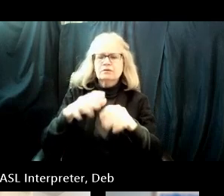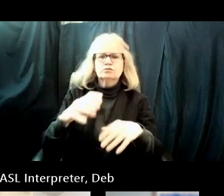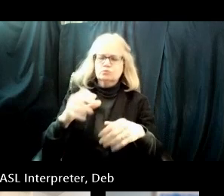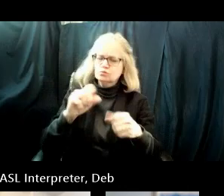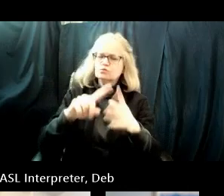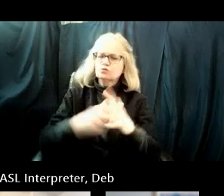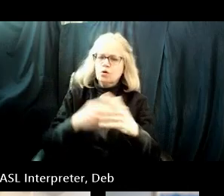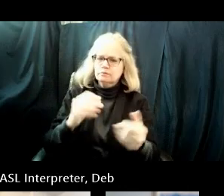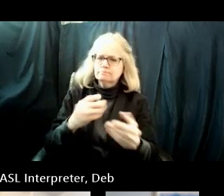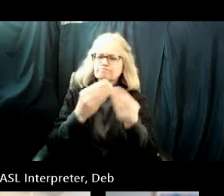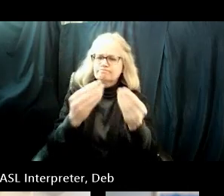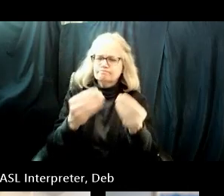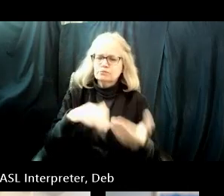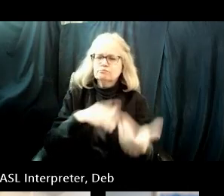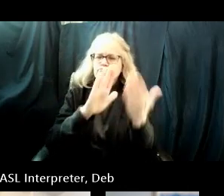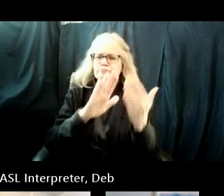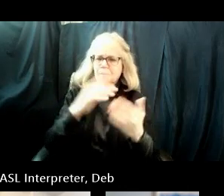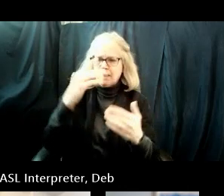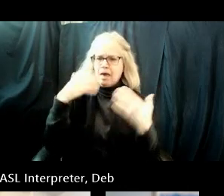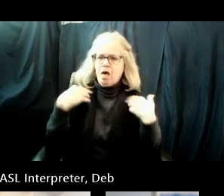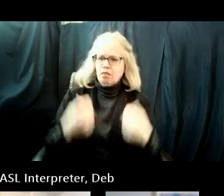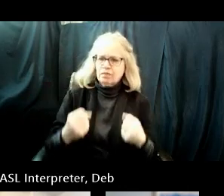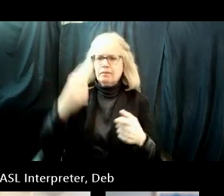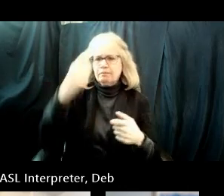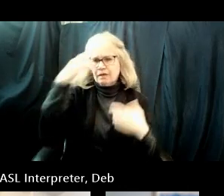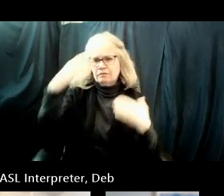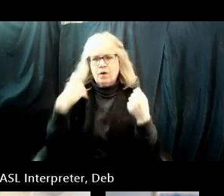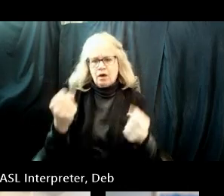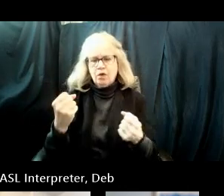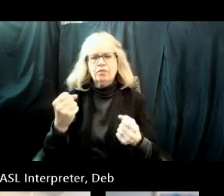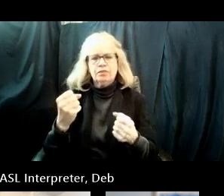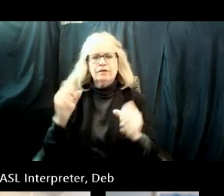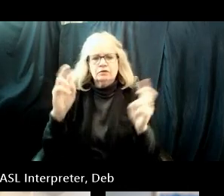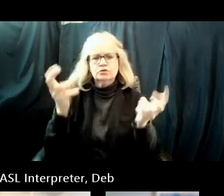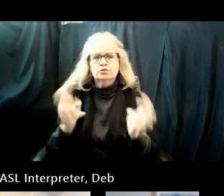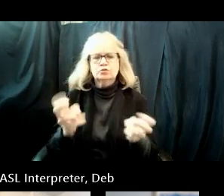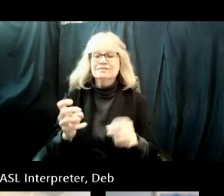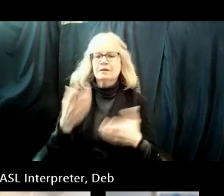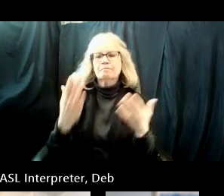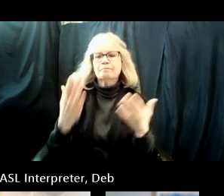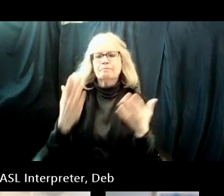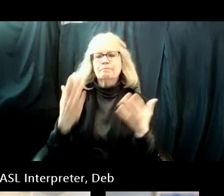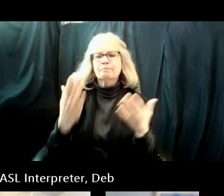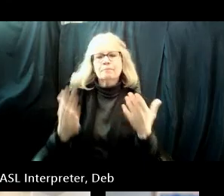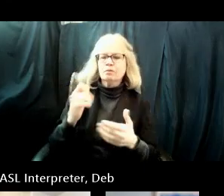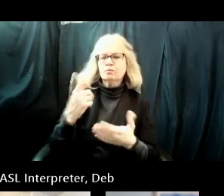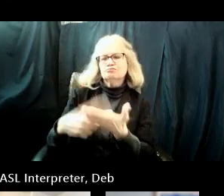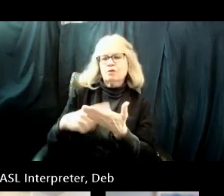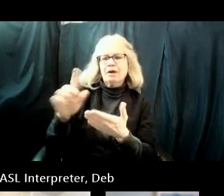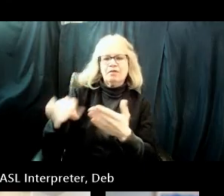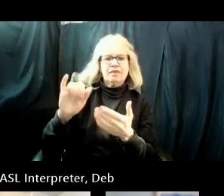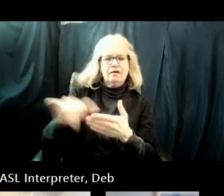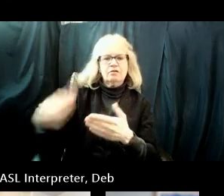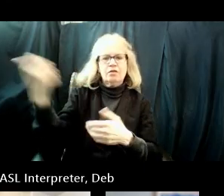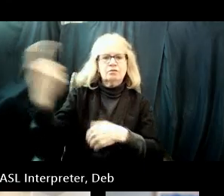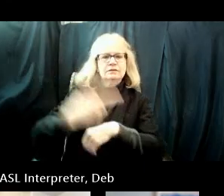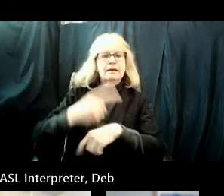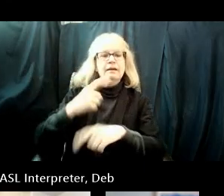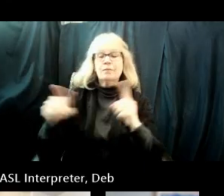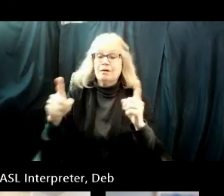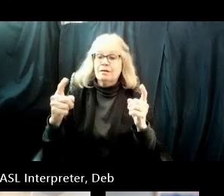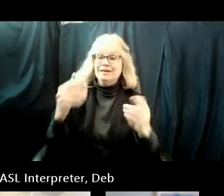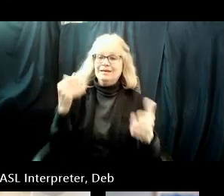health concerns. And on another day, maybe I can talk even more about that. But again, as we move to the end here, as much as this work is